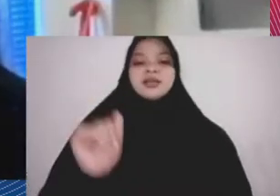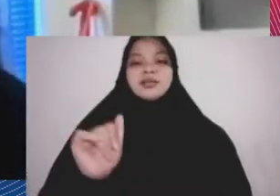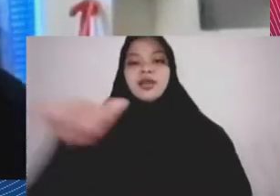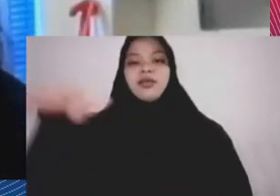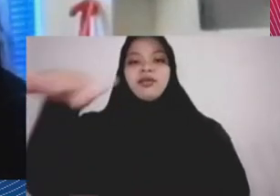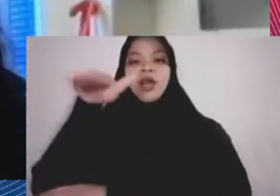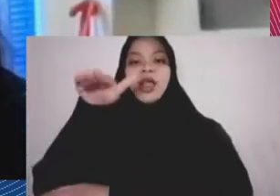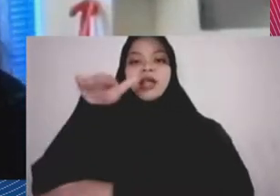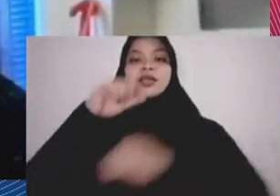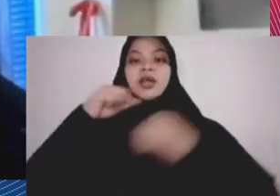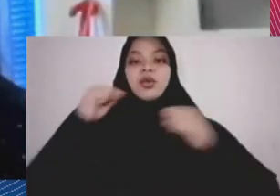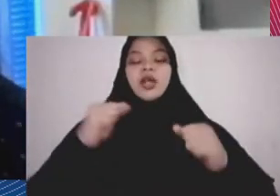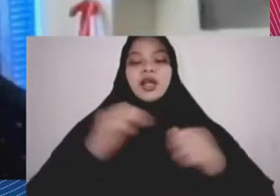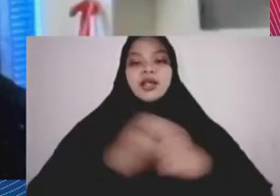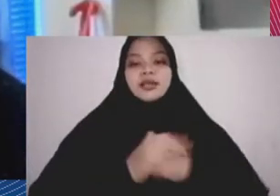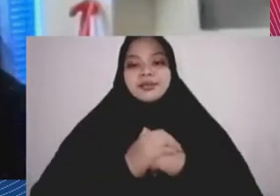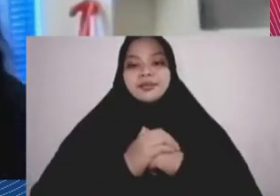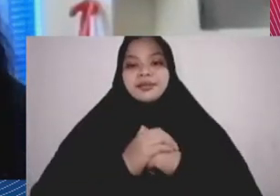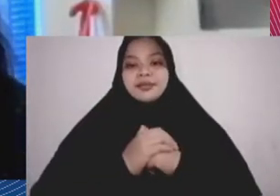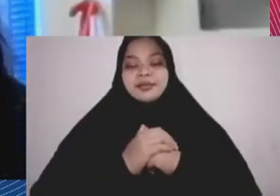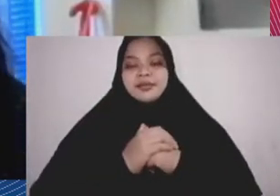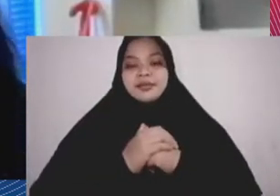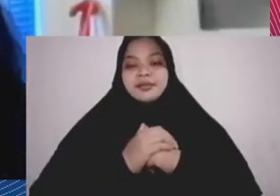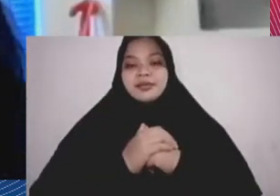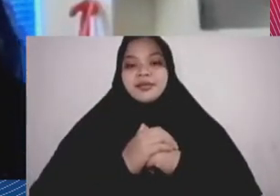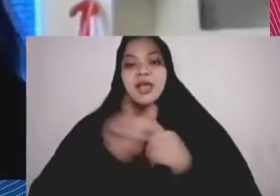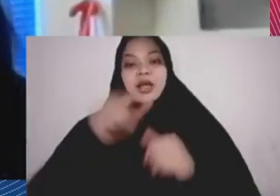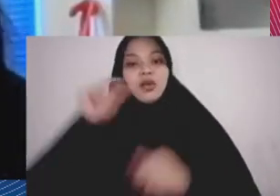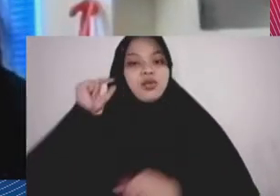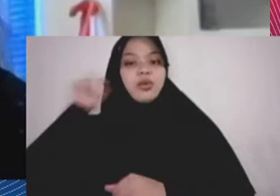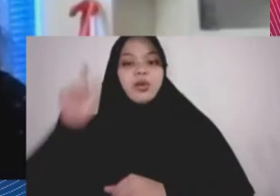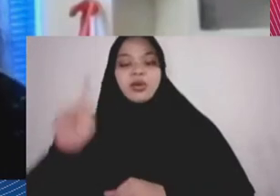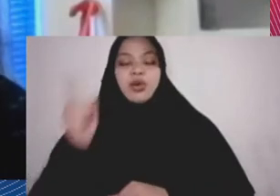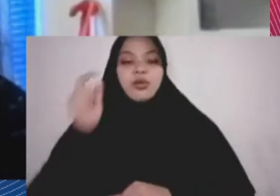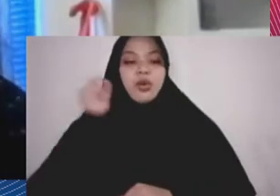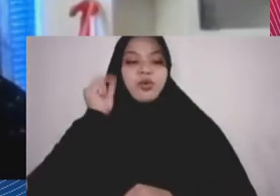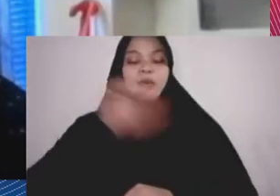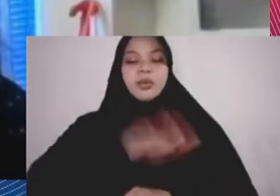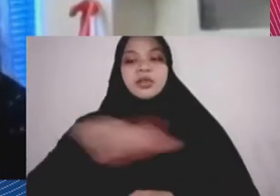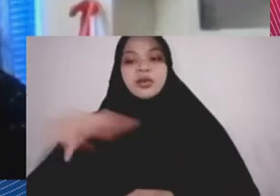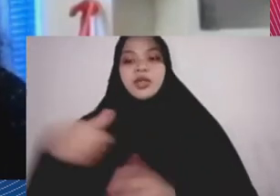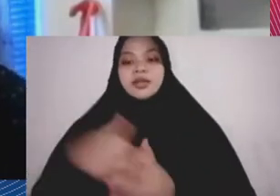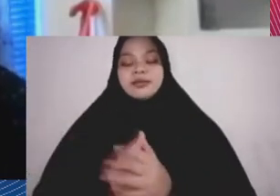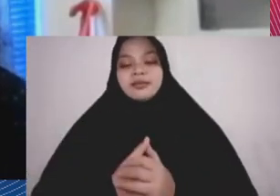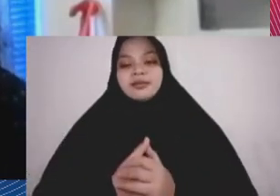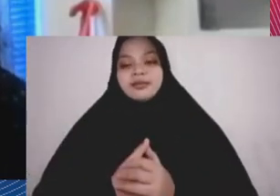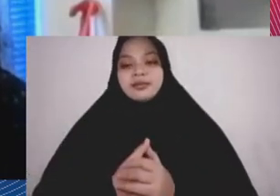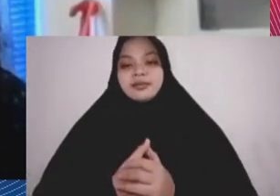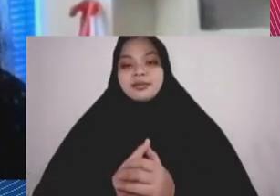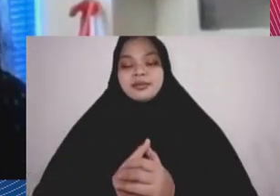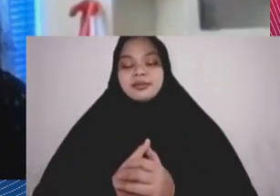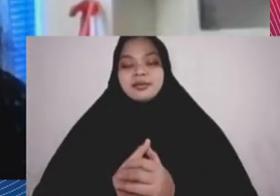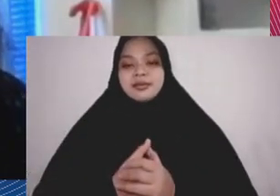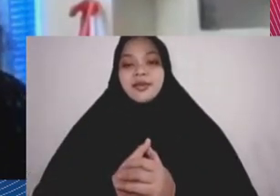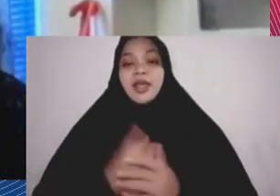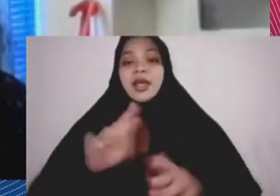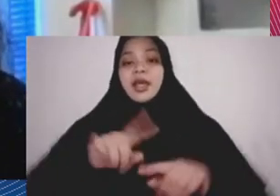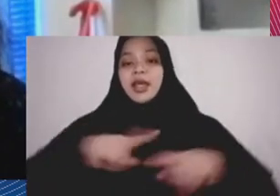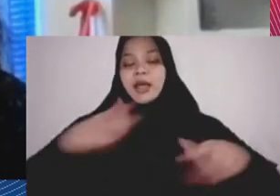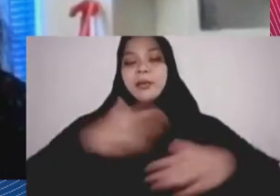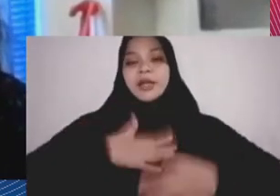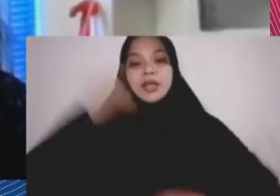know, indiscriminate towards women, girls, boys, and men. But I think